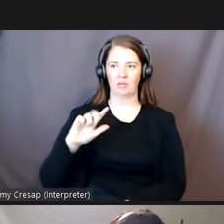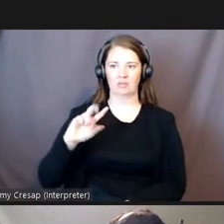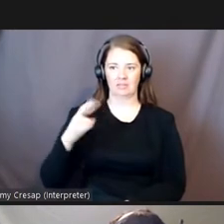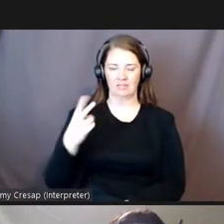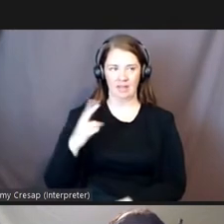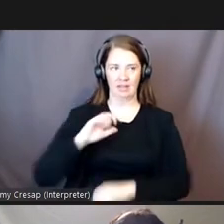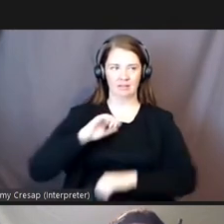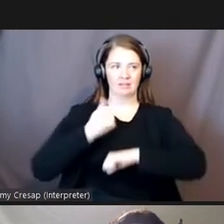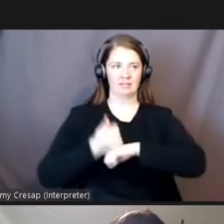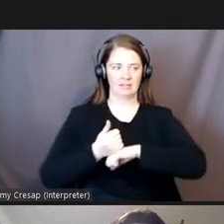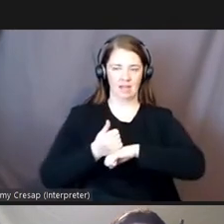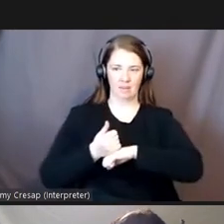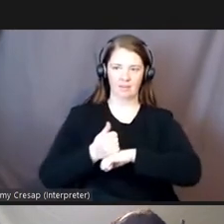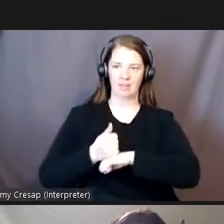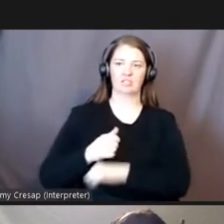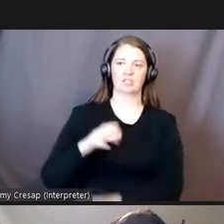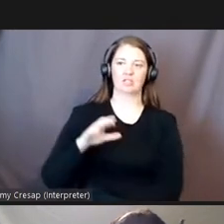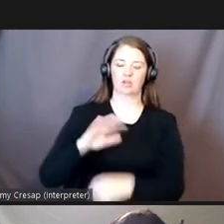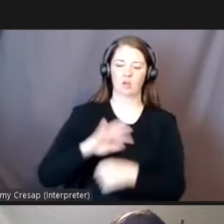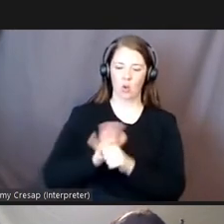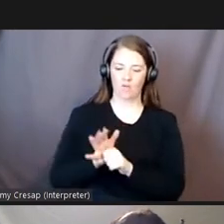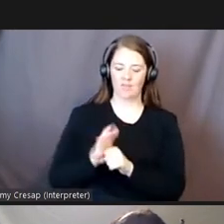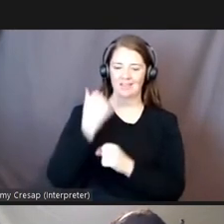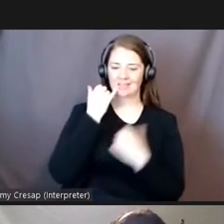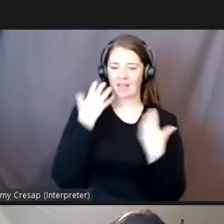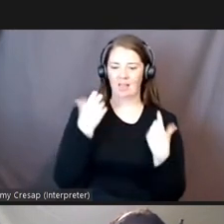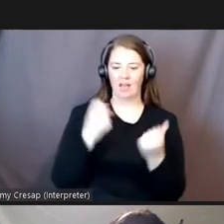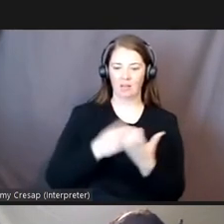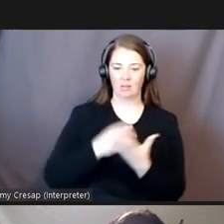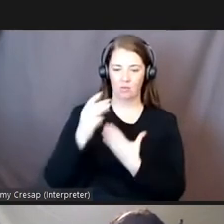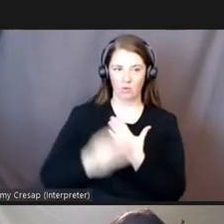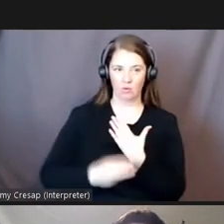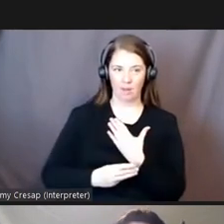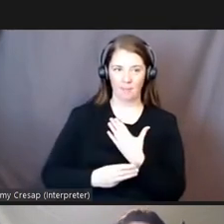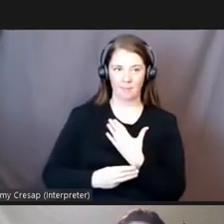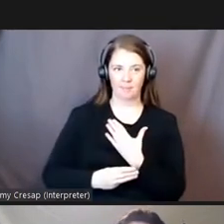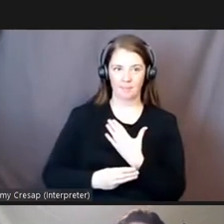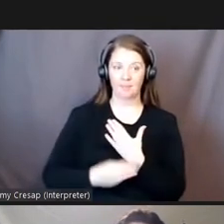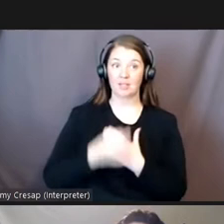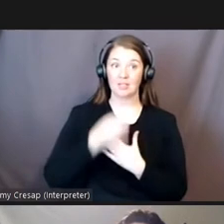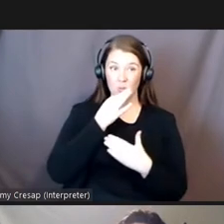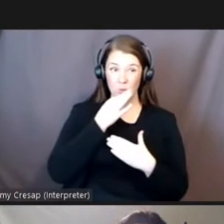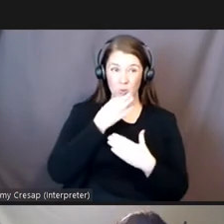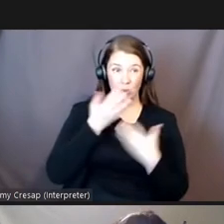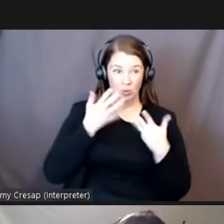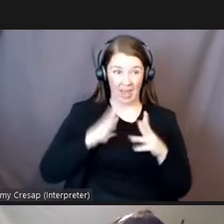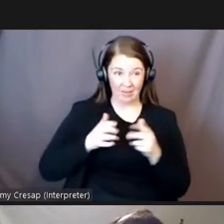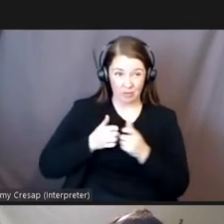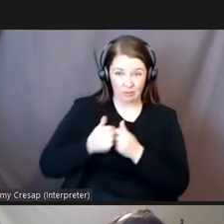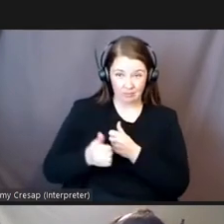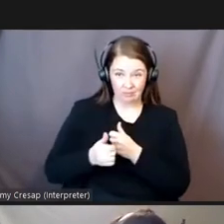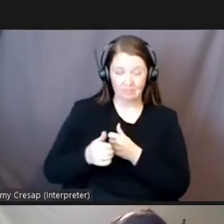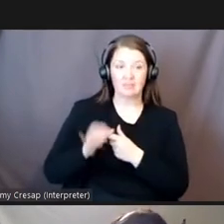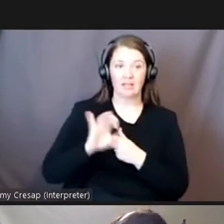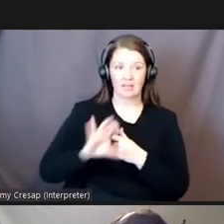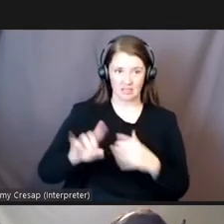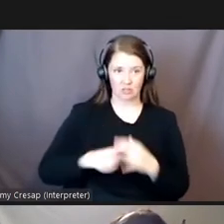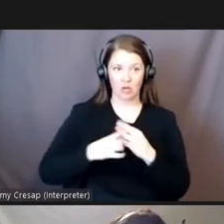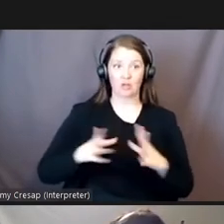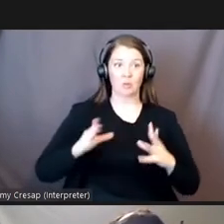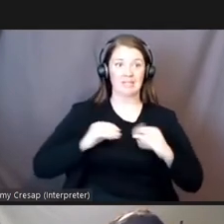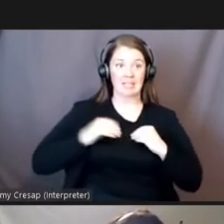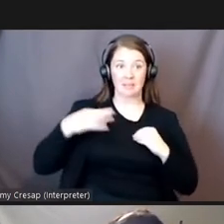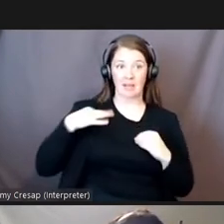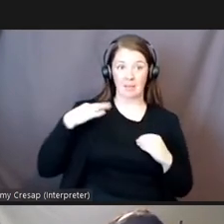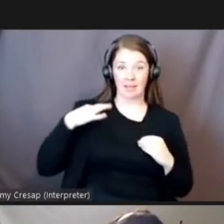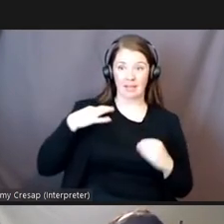COVID-19 telehealth program. Shortly thereafter, the commission started to accept applications from